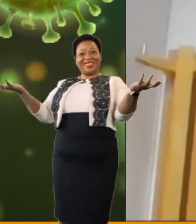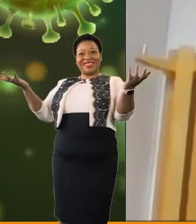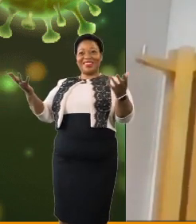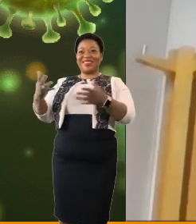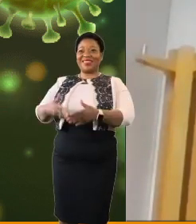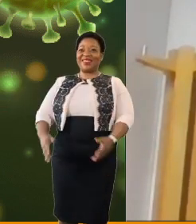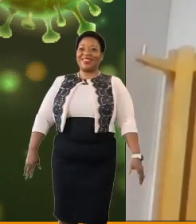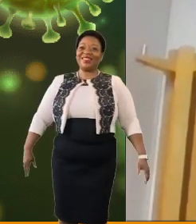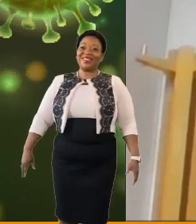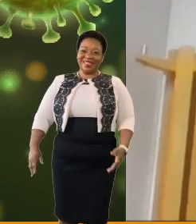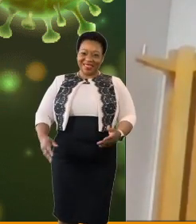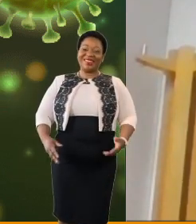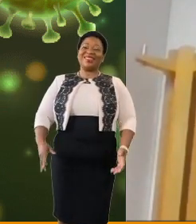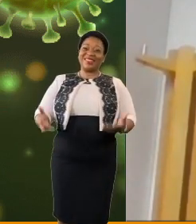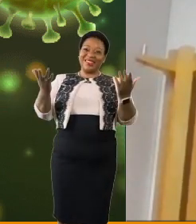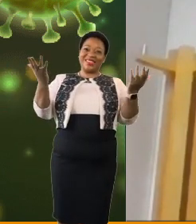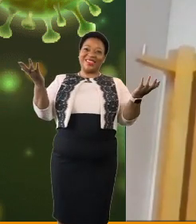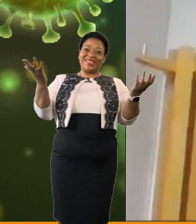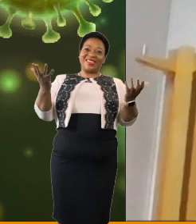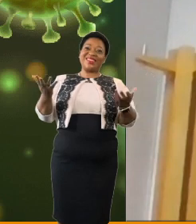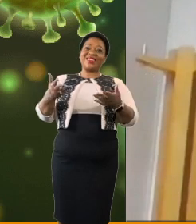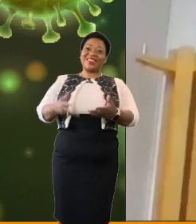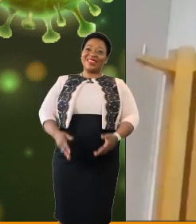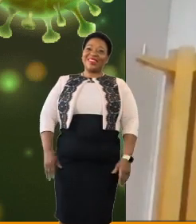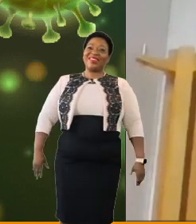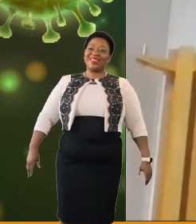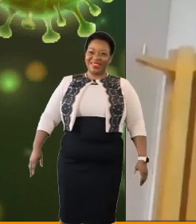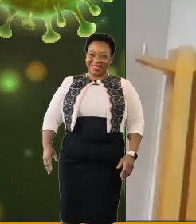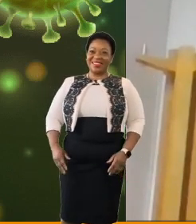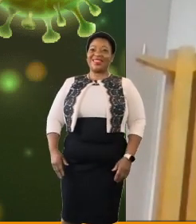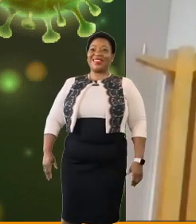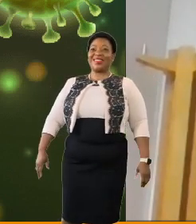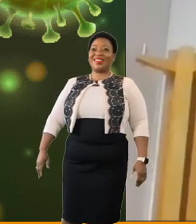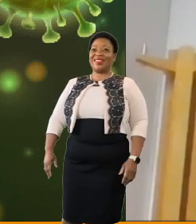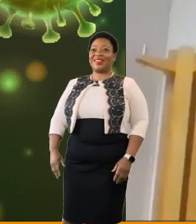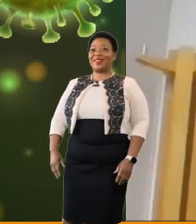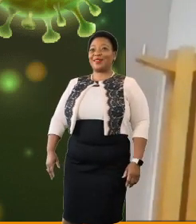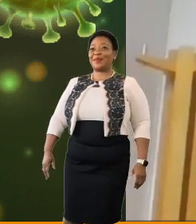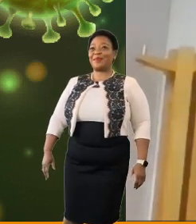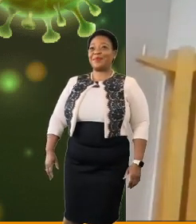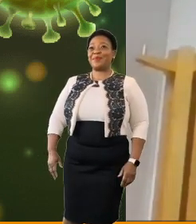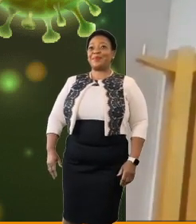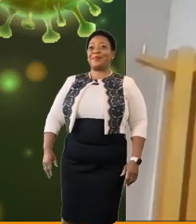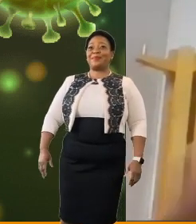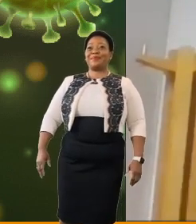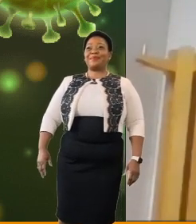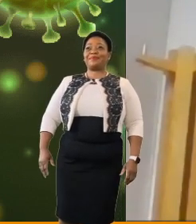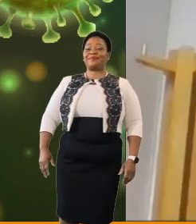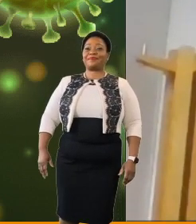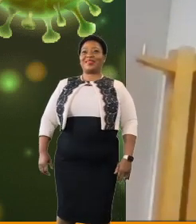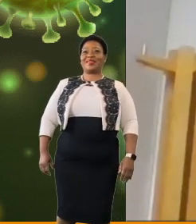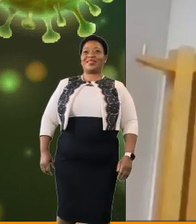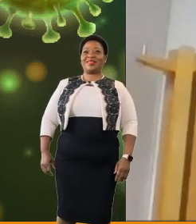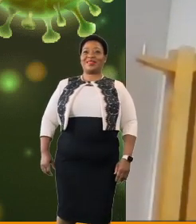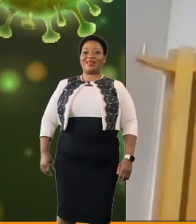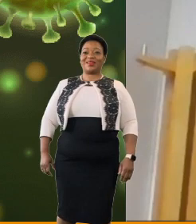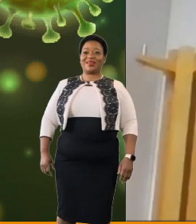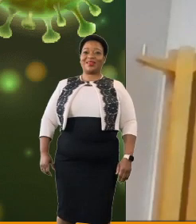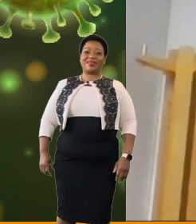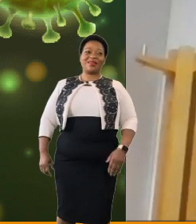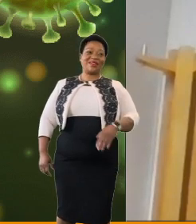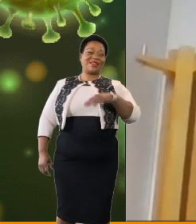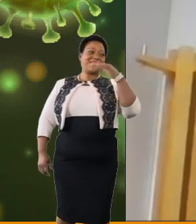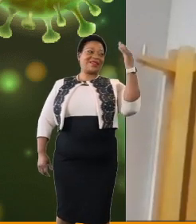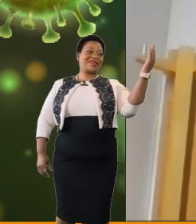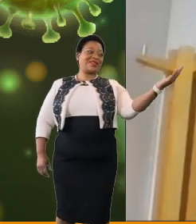to us. And therefore, in terms of assistance, we need to be able to say, how does our